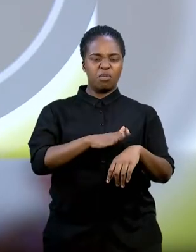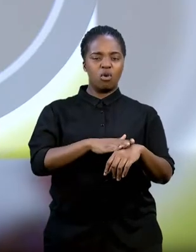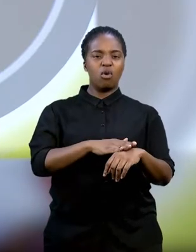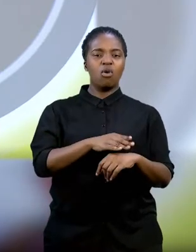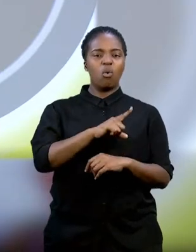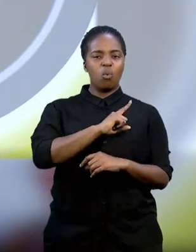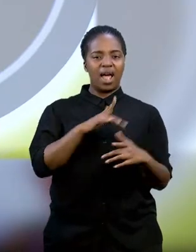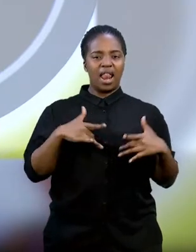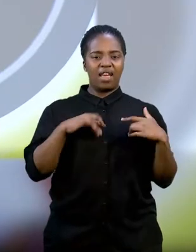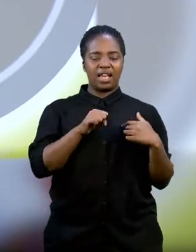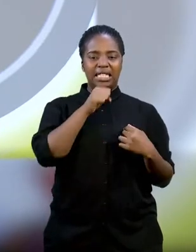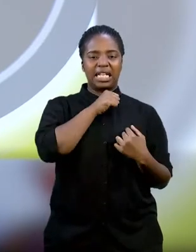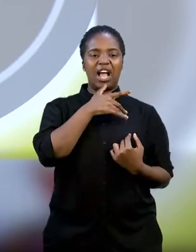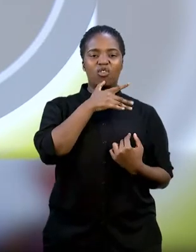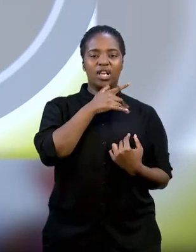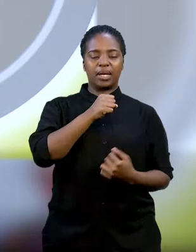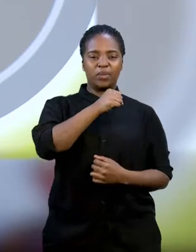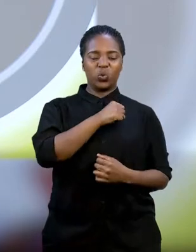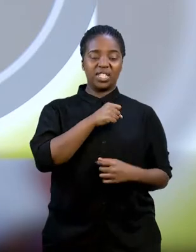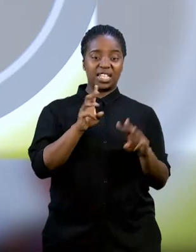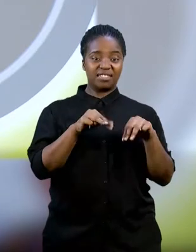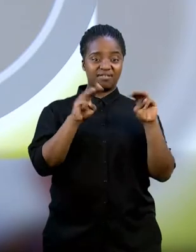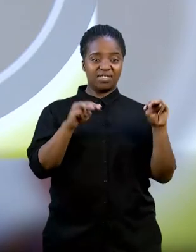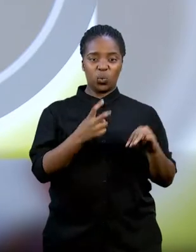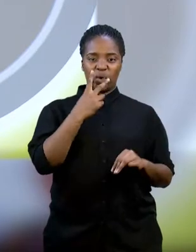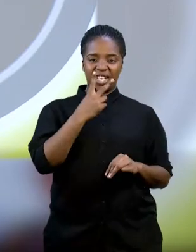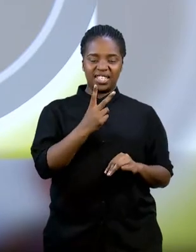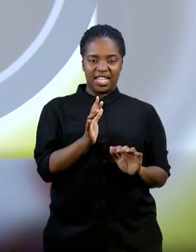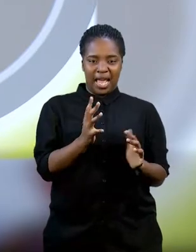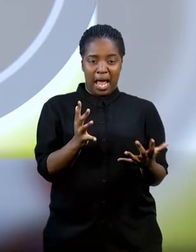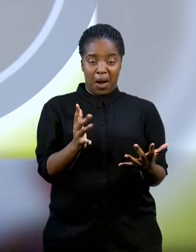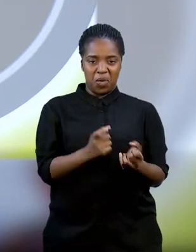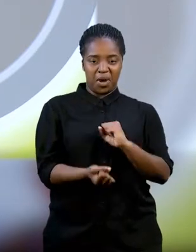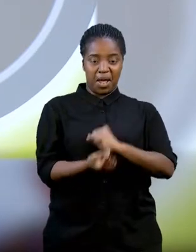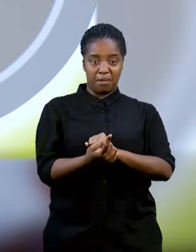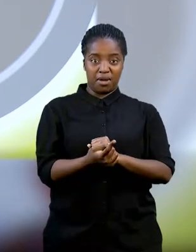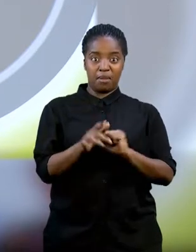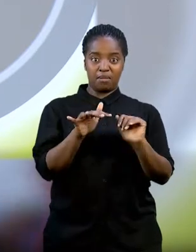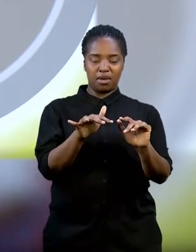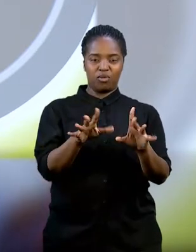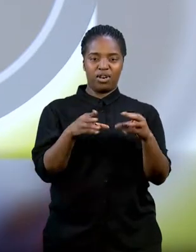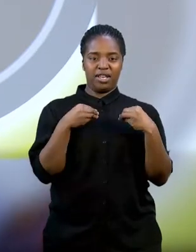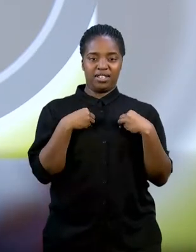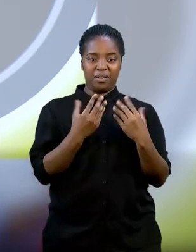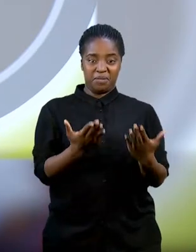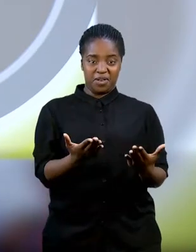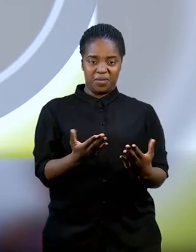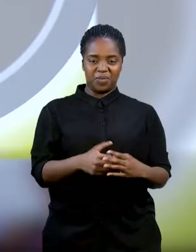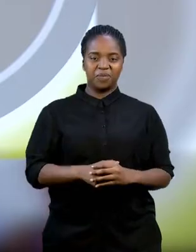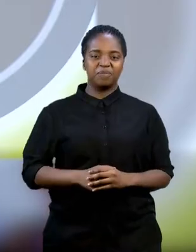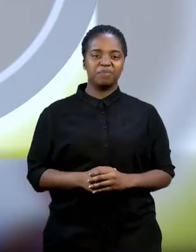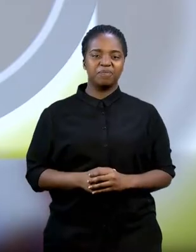dipina tsa Afrikaans e leng Matthys Roots ena ke pono ya hae ha bua ka kenyelletso ya batho ba mefuta e sa